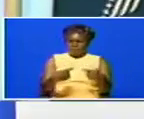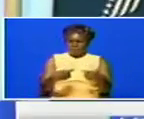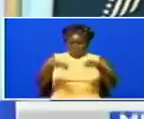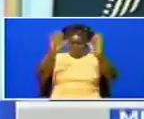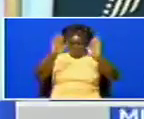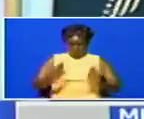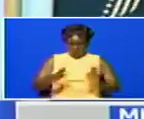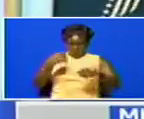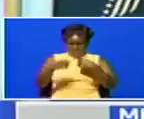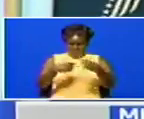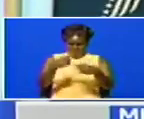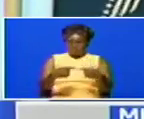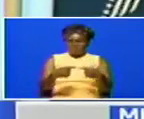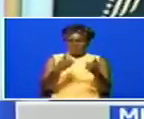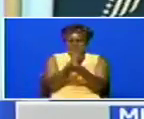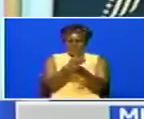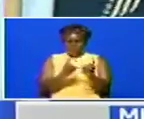significant progress in its democracy.